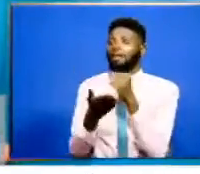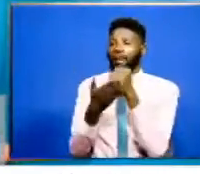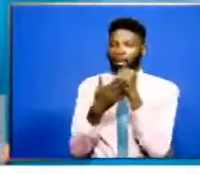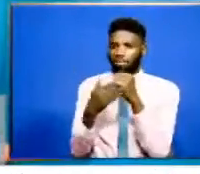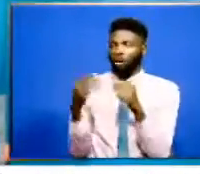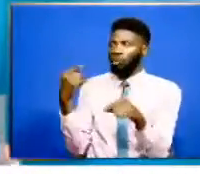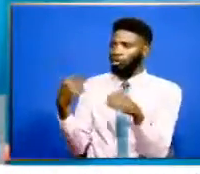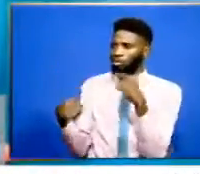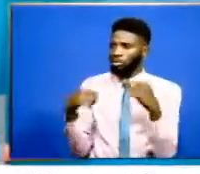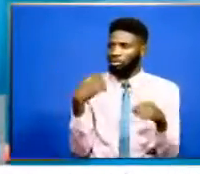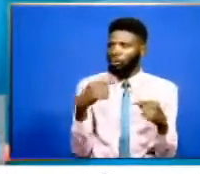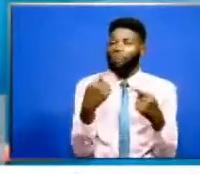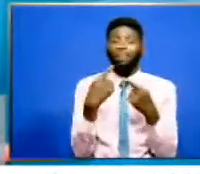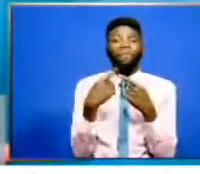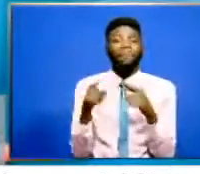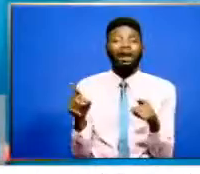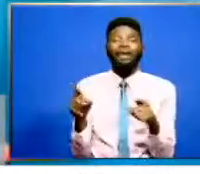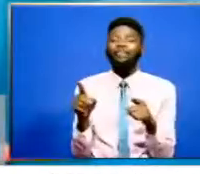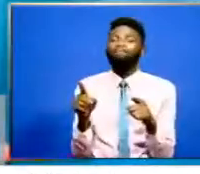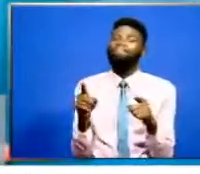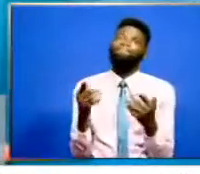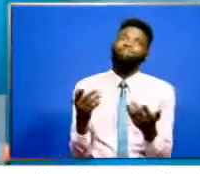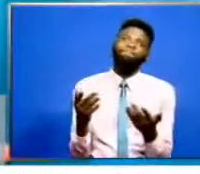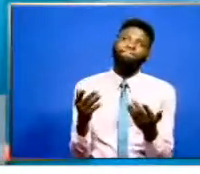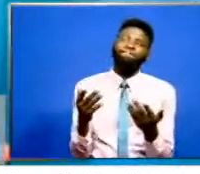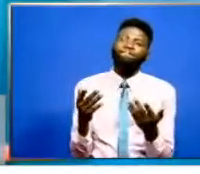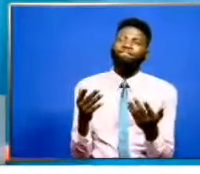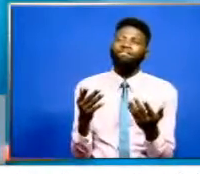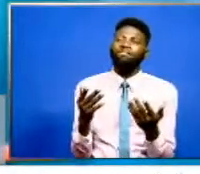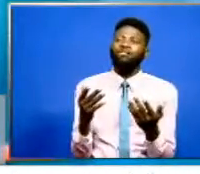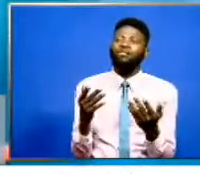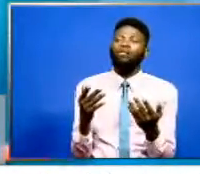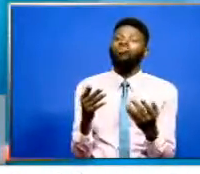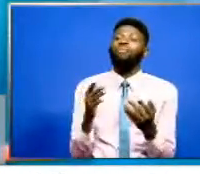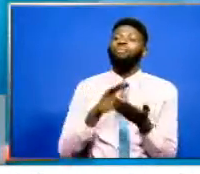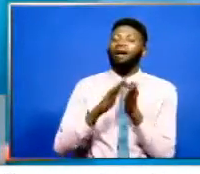competition, but it would be a healthy competition.